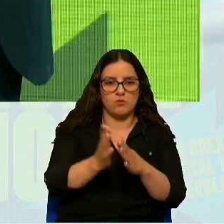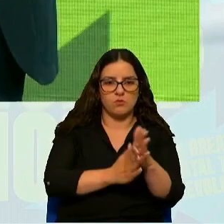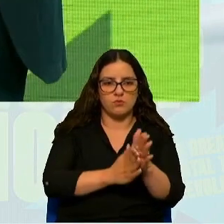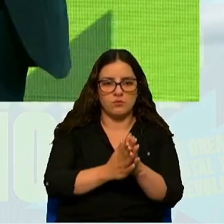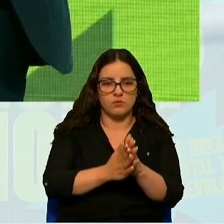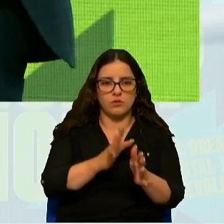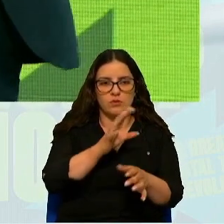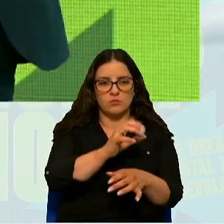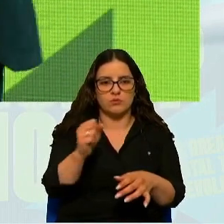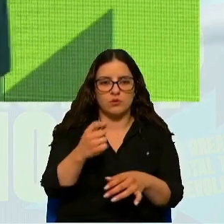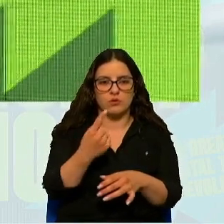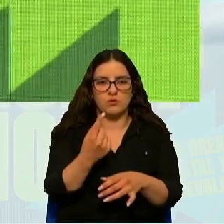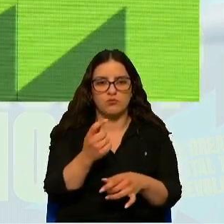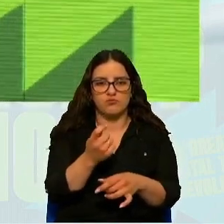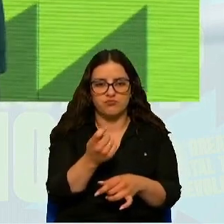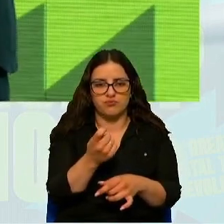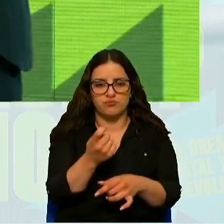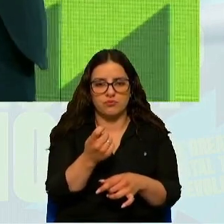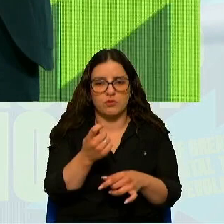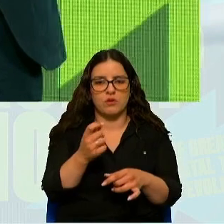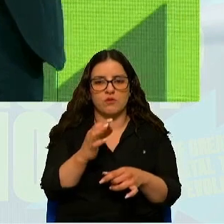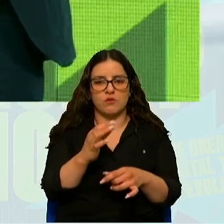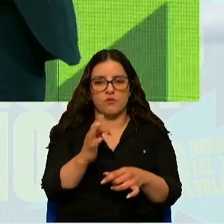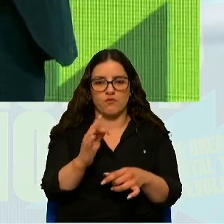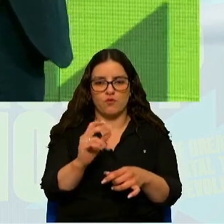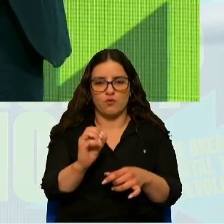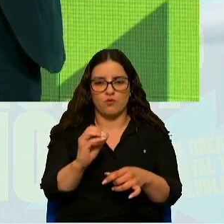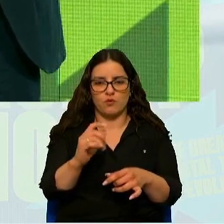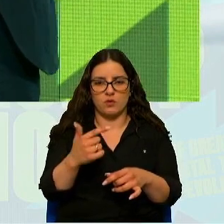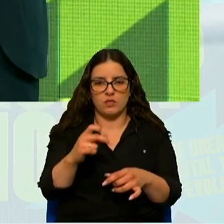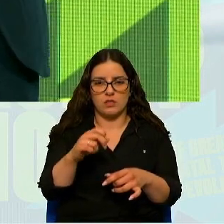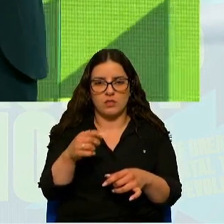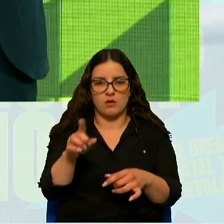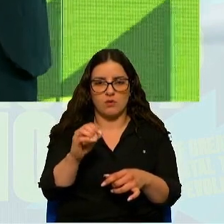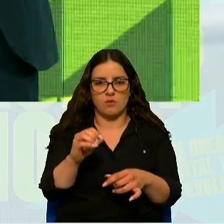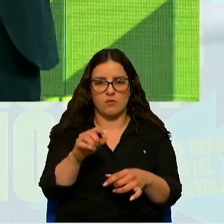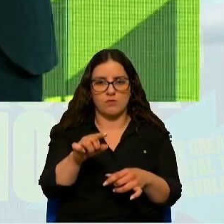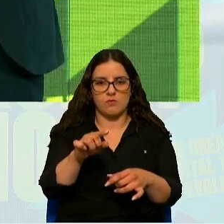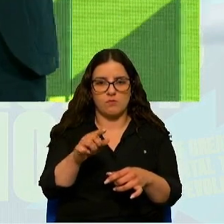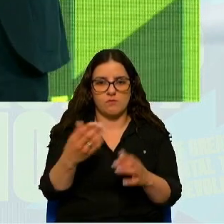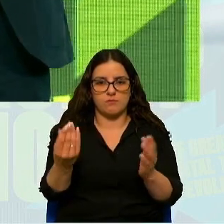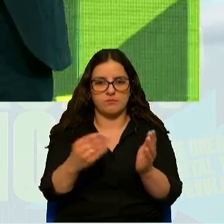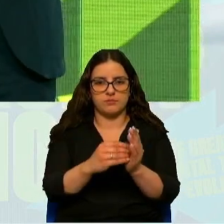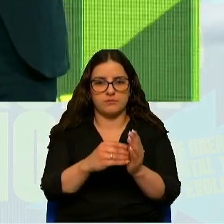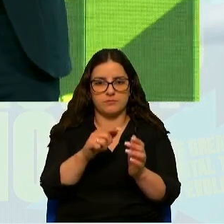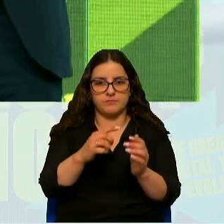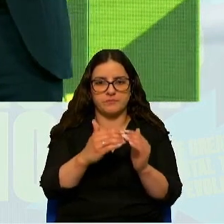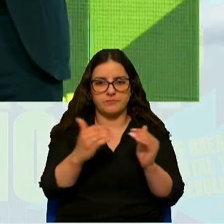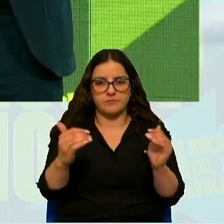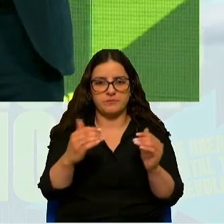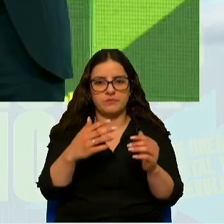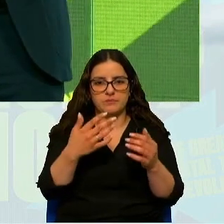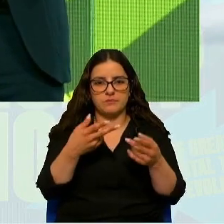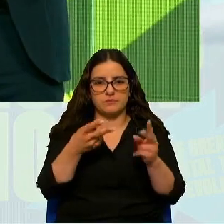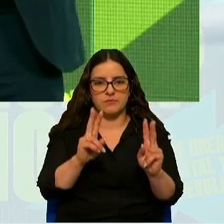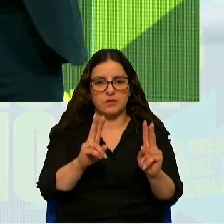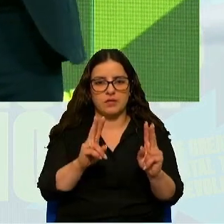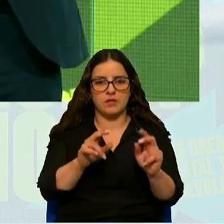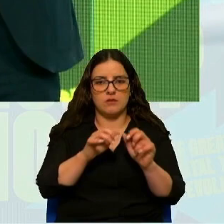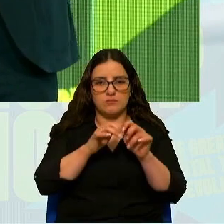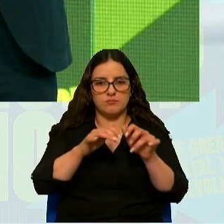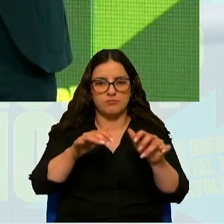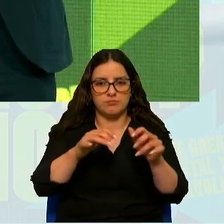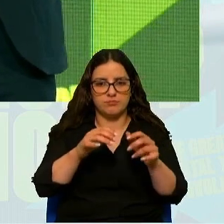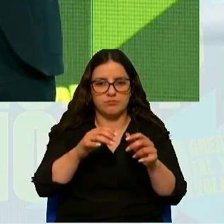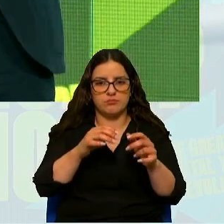we use a photon, we manipulate its polarization, we embed it in that degree